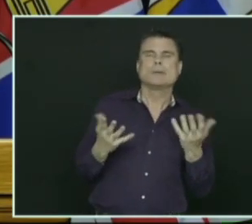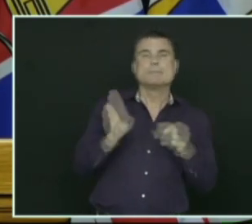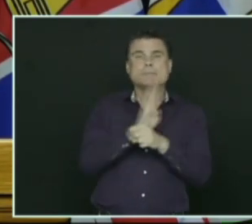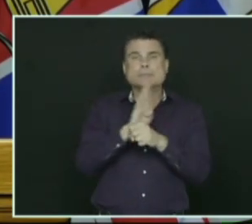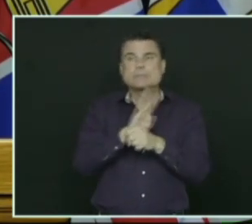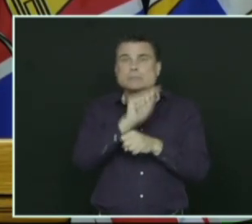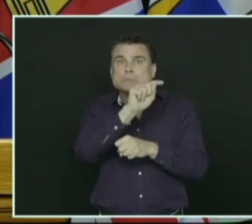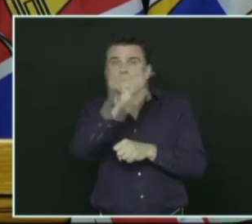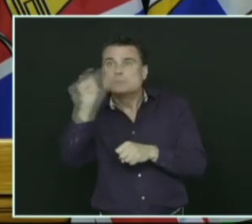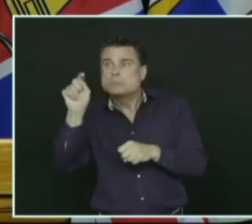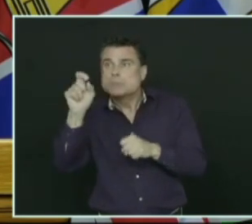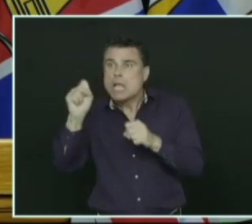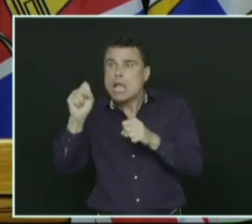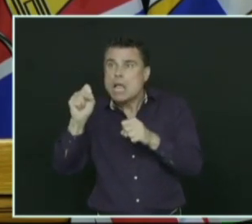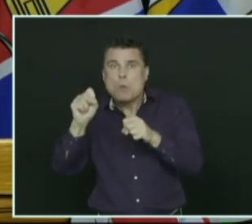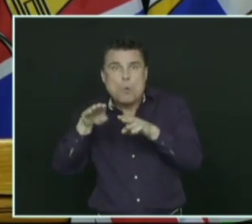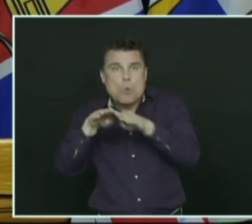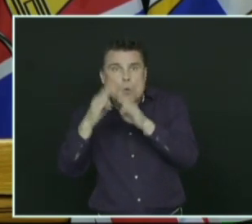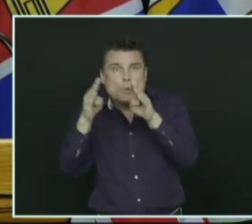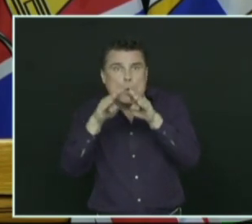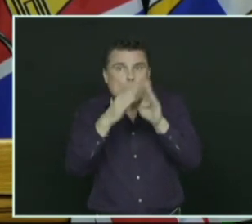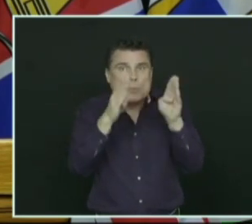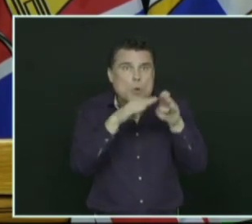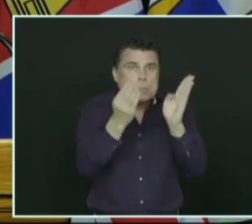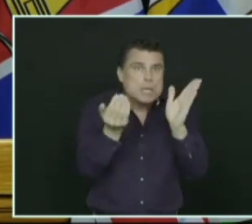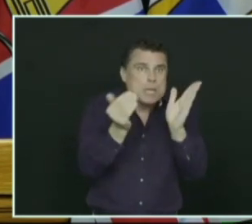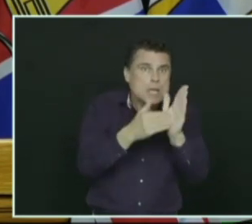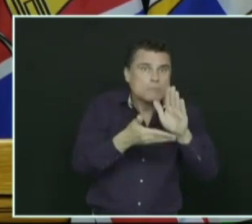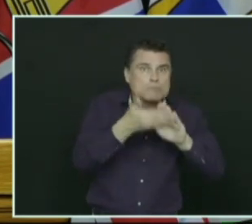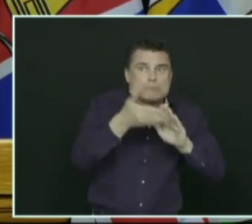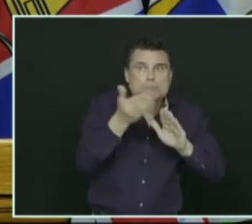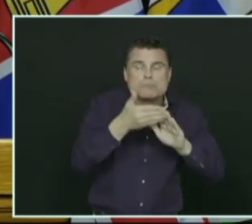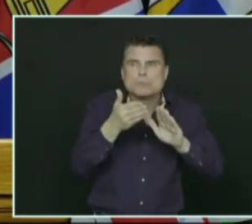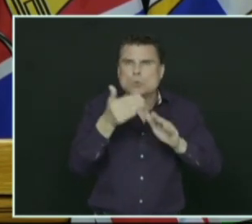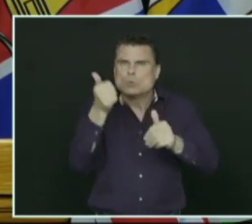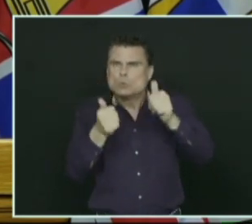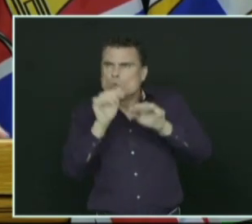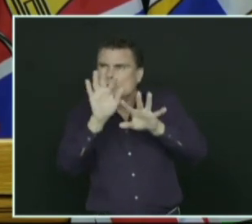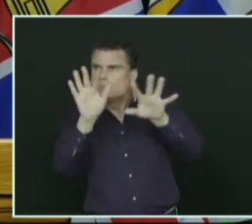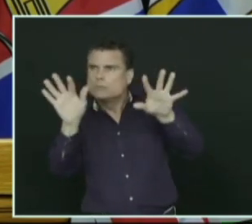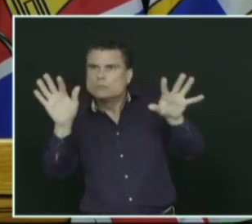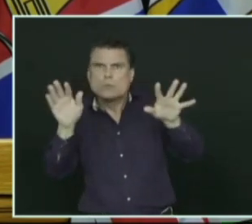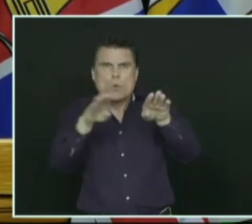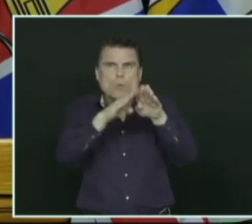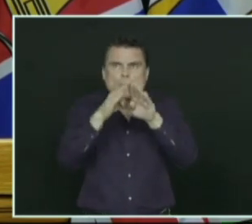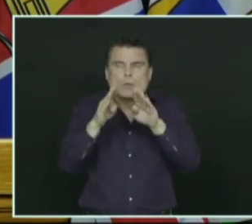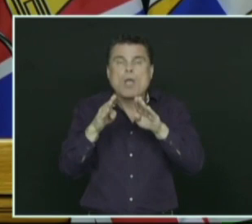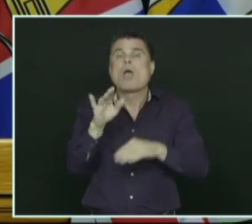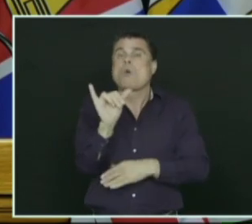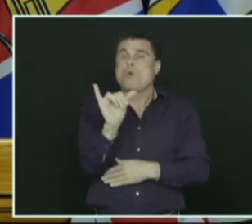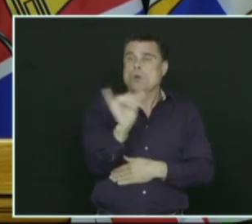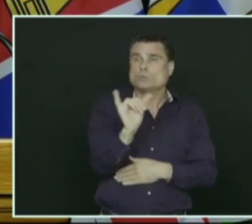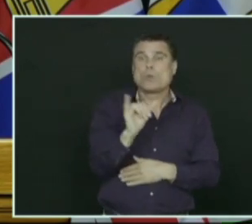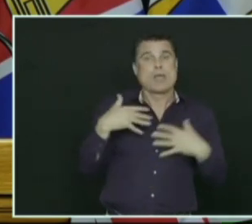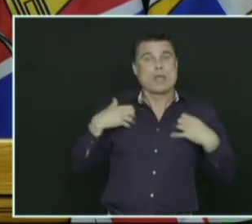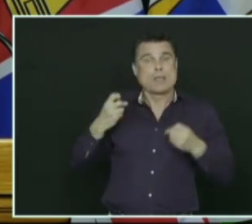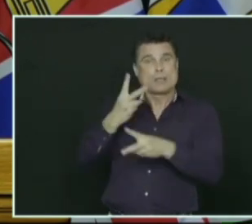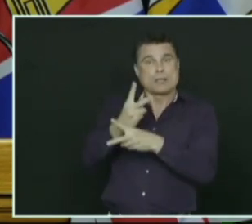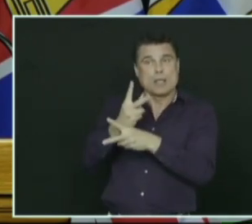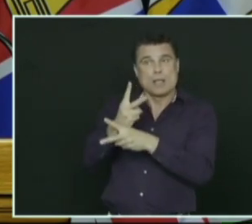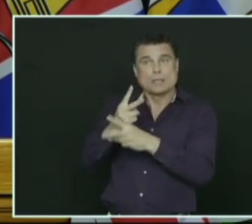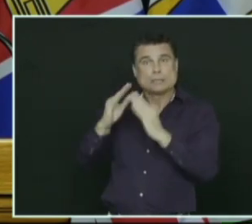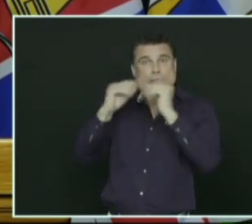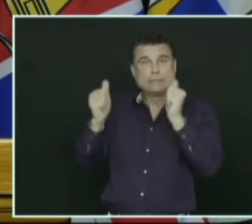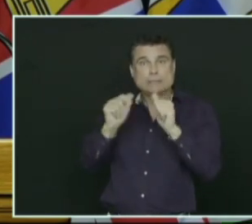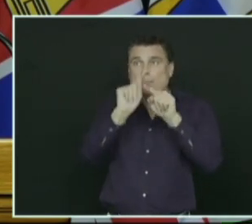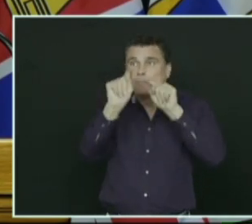the ongoing testing and contact tracing that's needed to help us keep an understanding of where things are happening in the community.